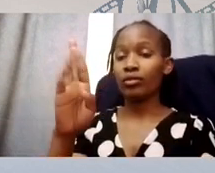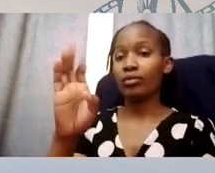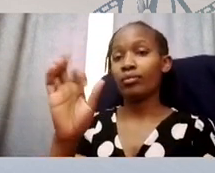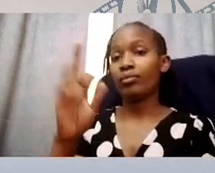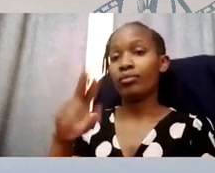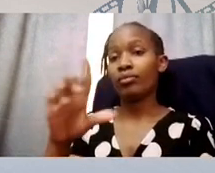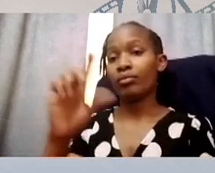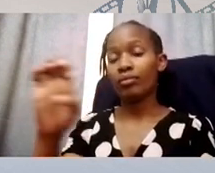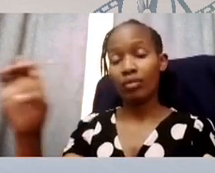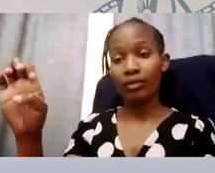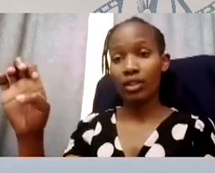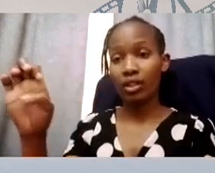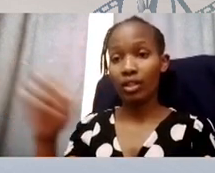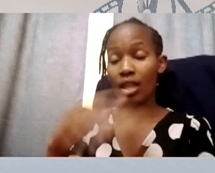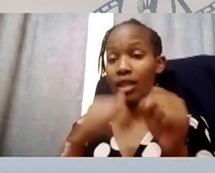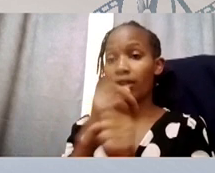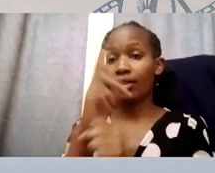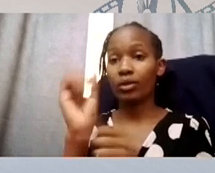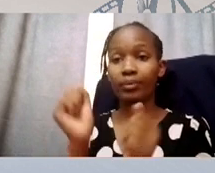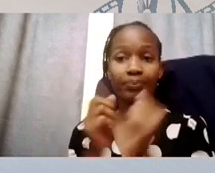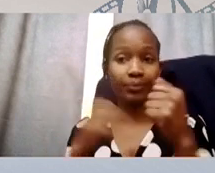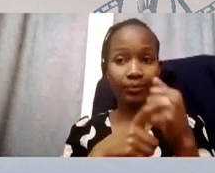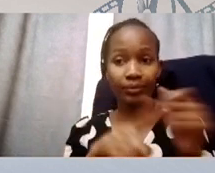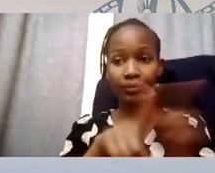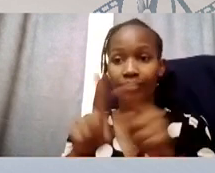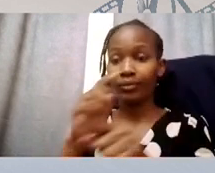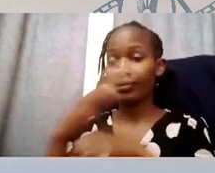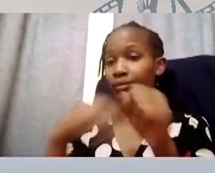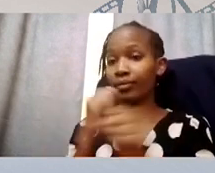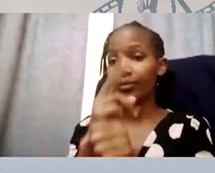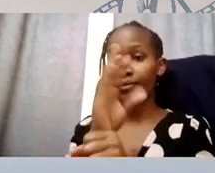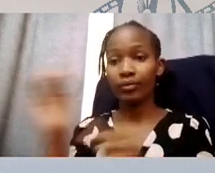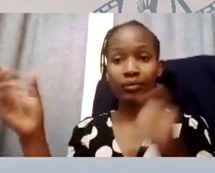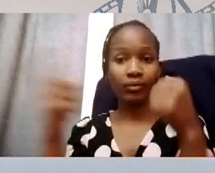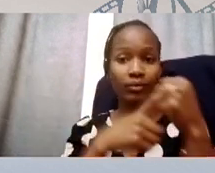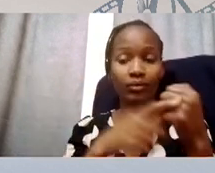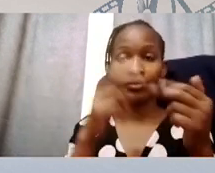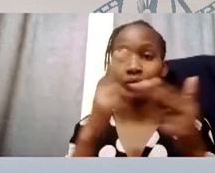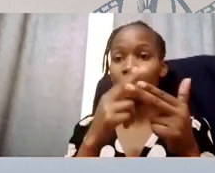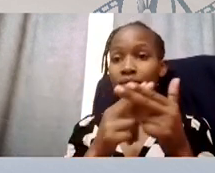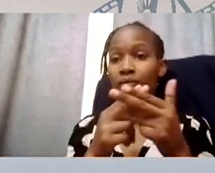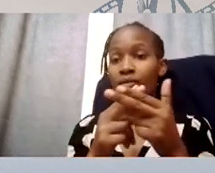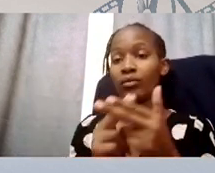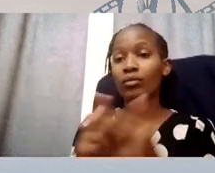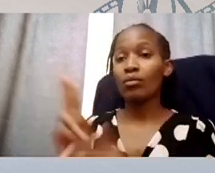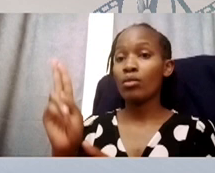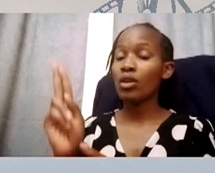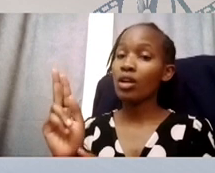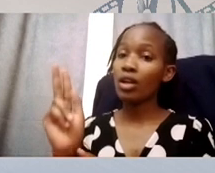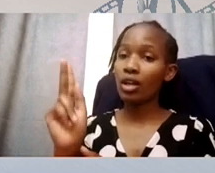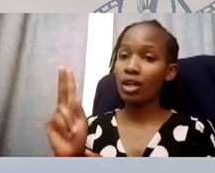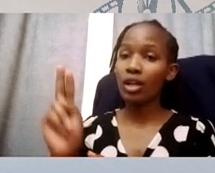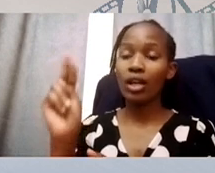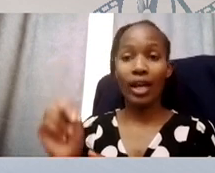Rio Olympics. And in 2006, she was named a United Nations ambassador of sport. She's also